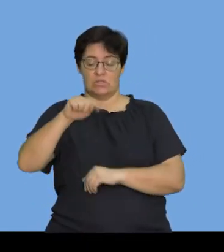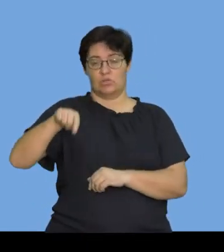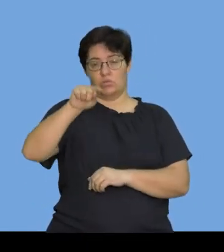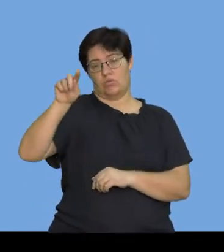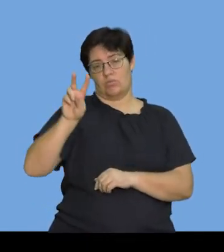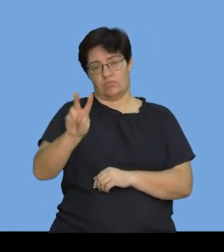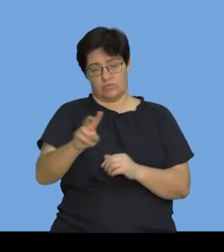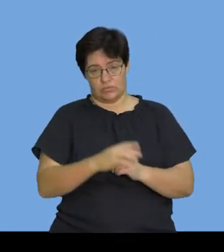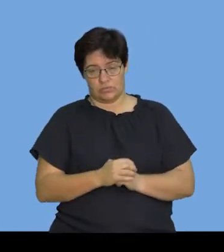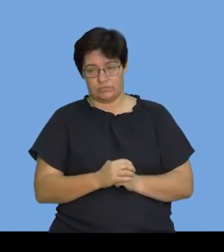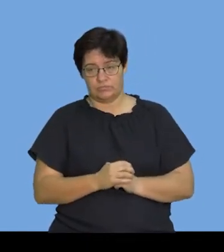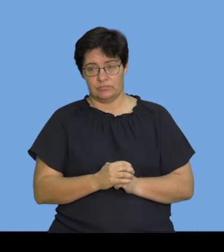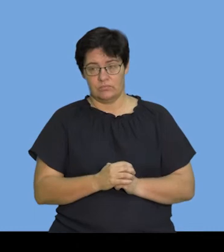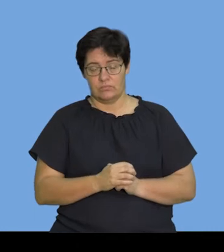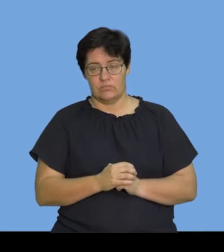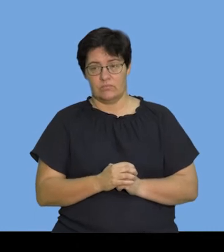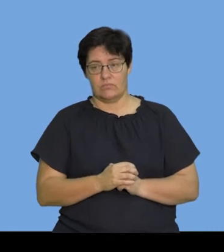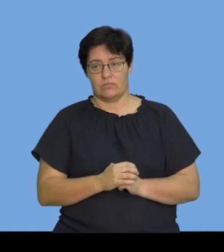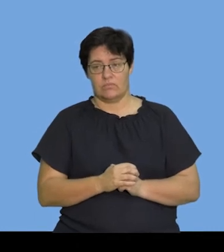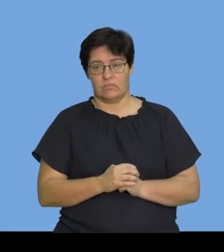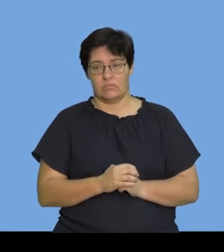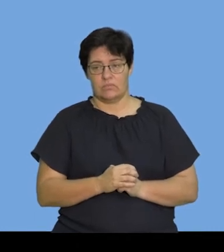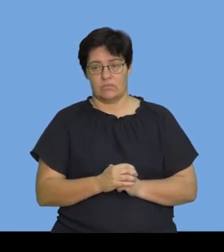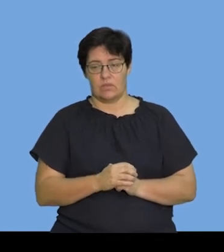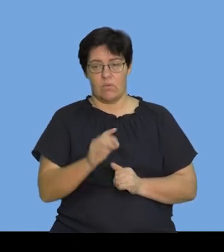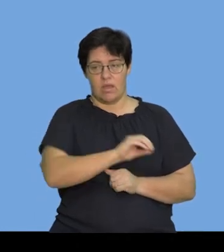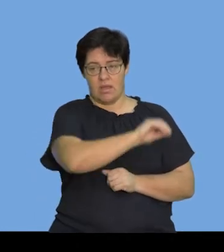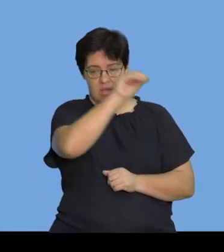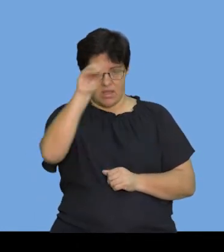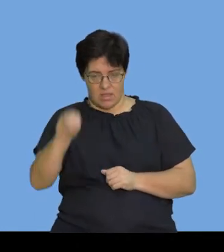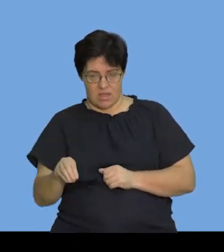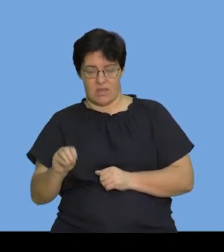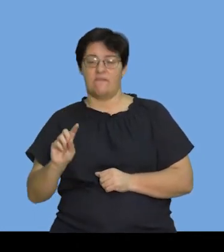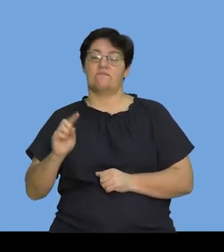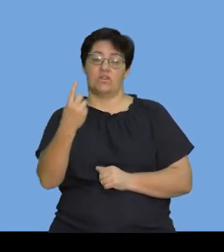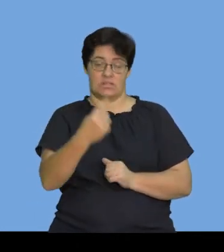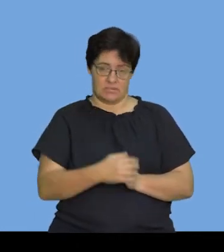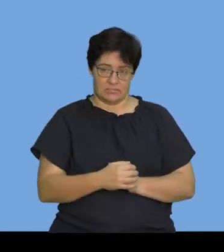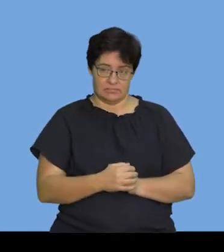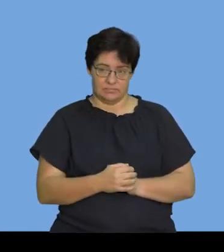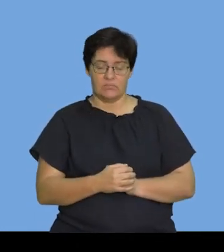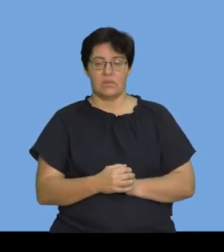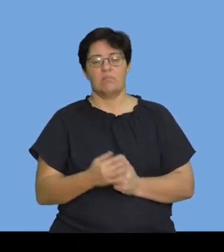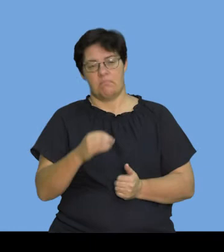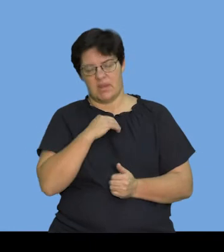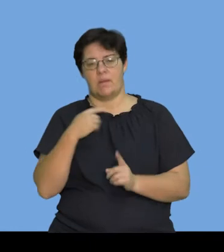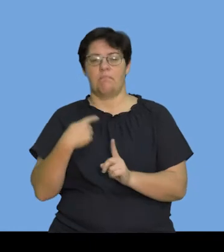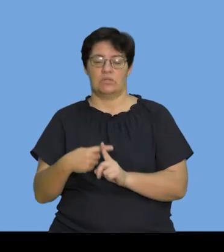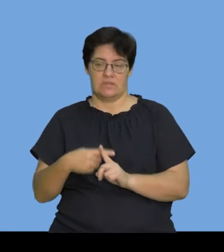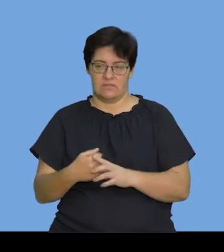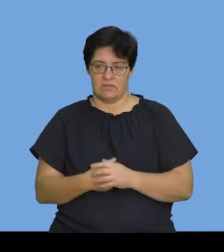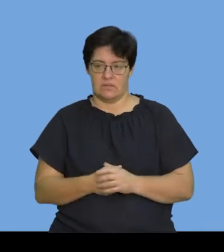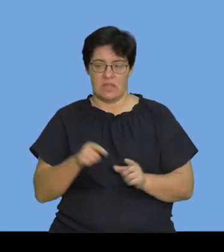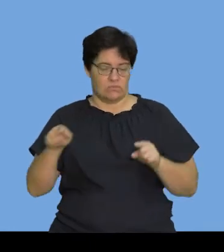square root of 2, right? Firstly, it's me taking that a negative to that side, which becomes a positive. That's where the